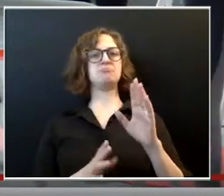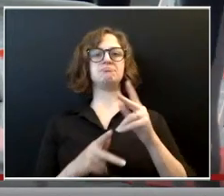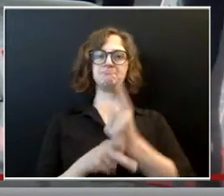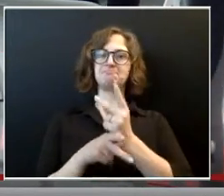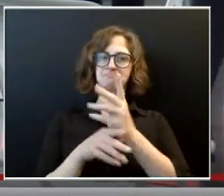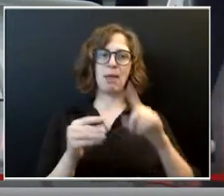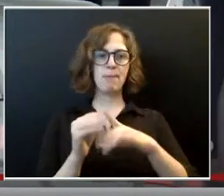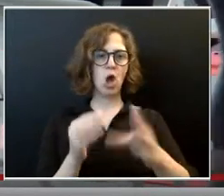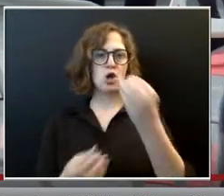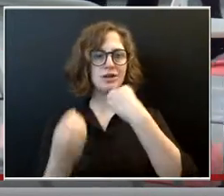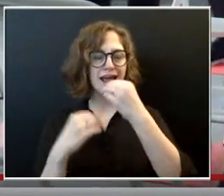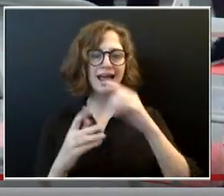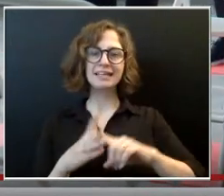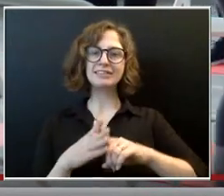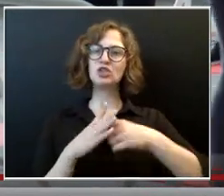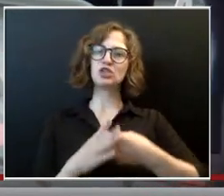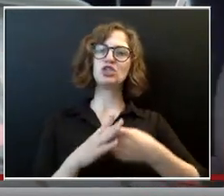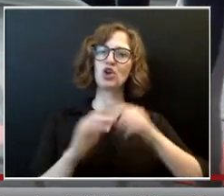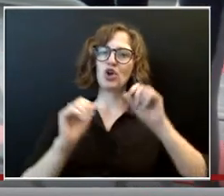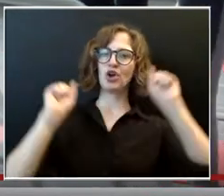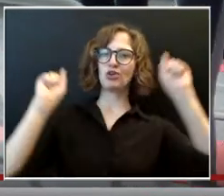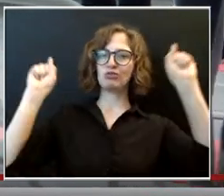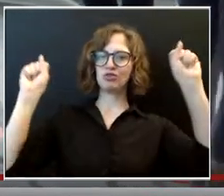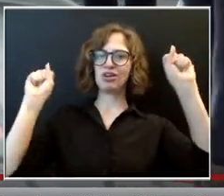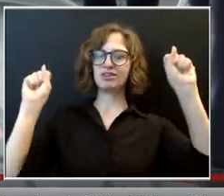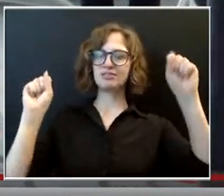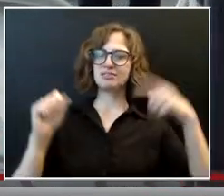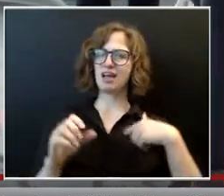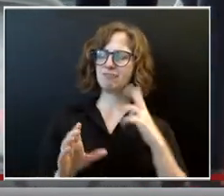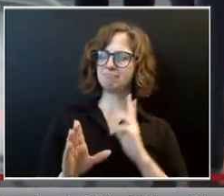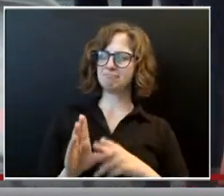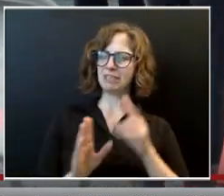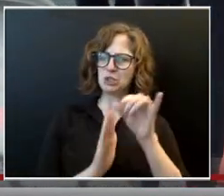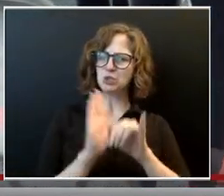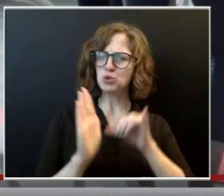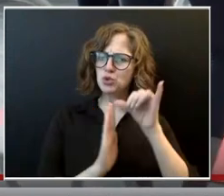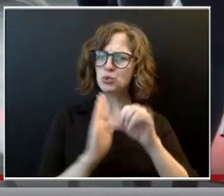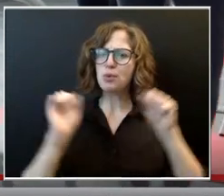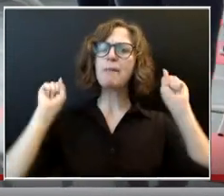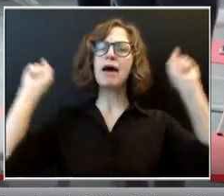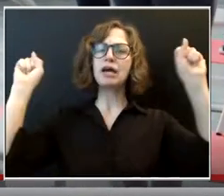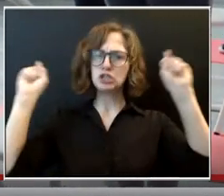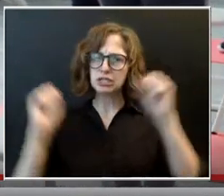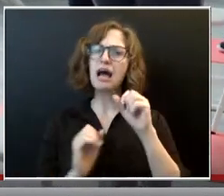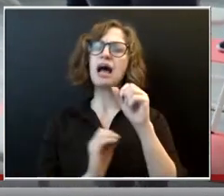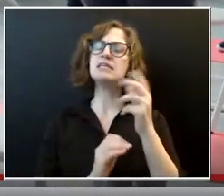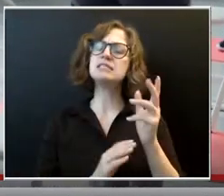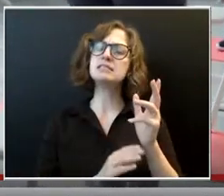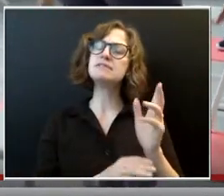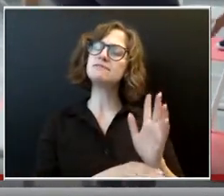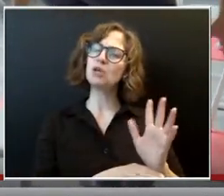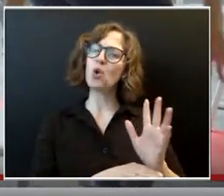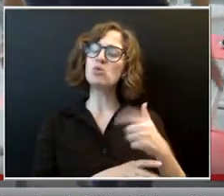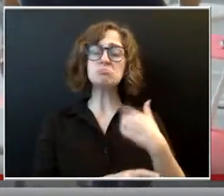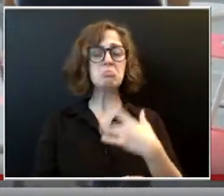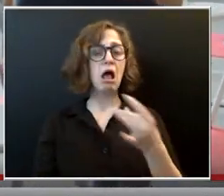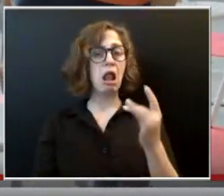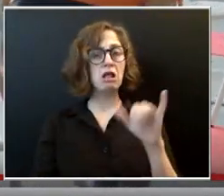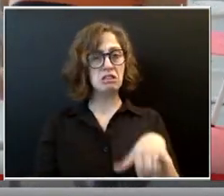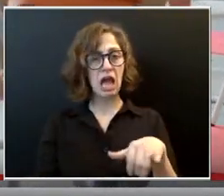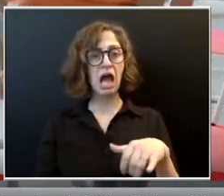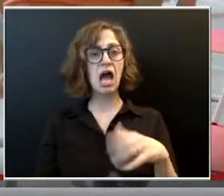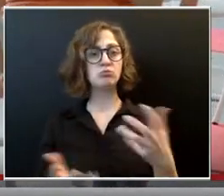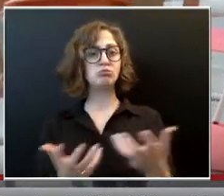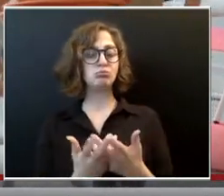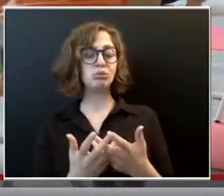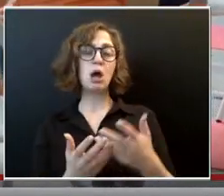some YouTube exercise videos, which I liked because they were to music and it was oldies because it was for